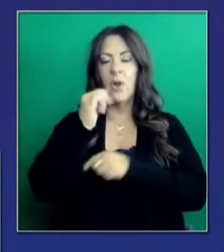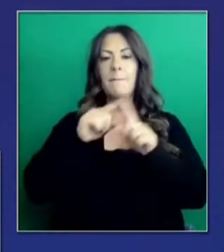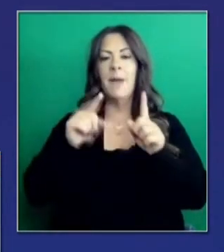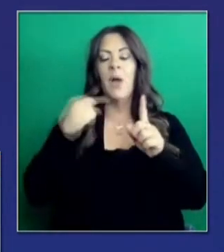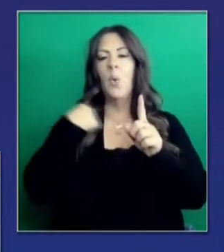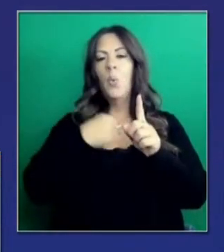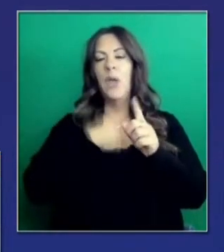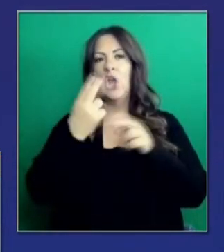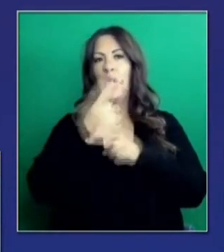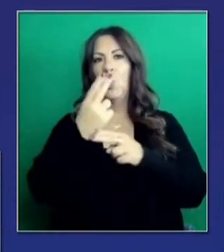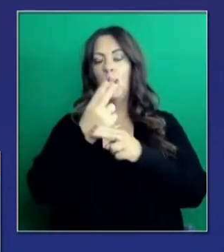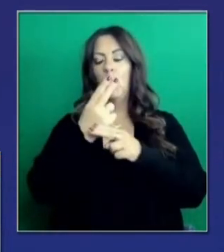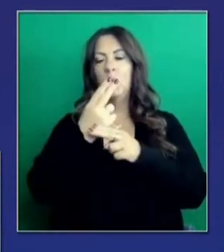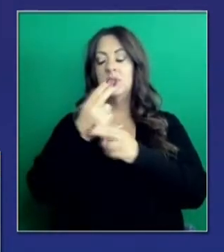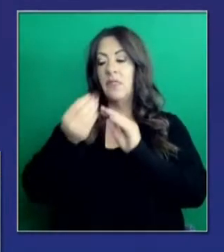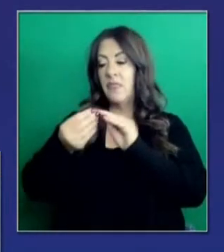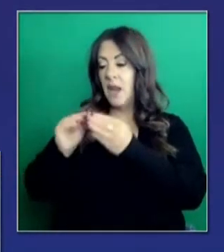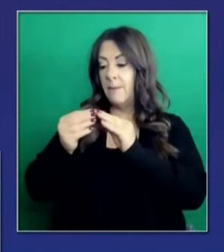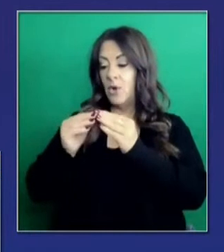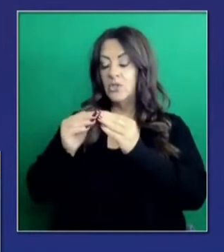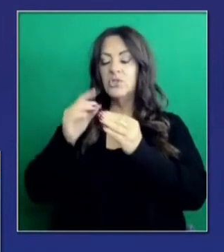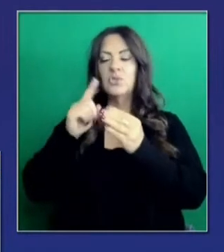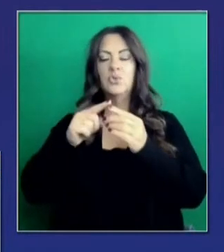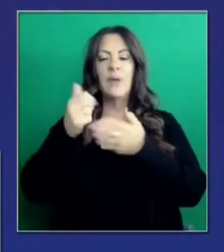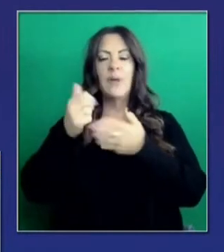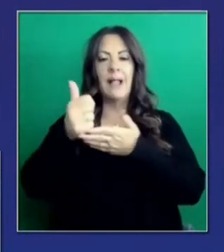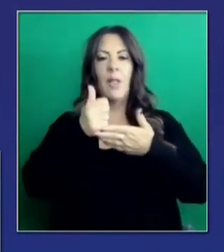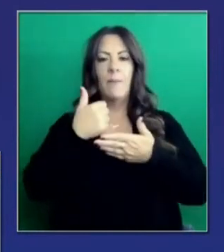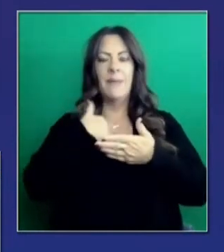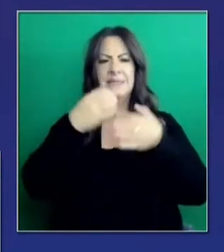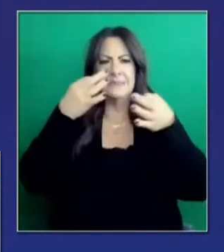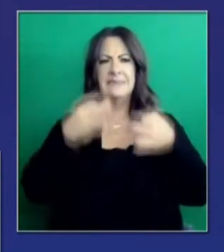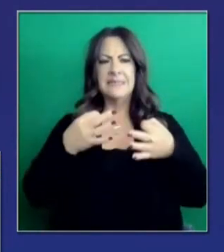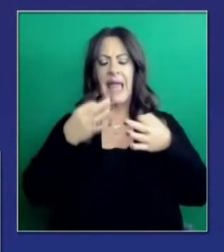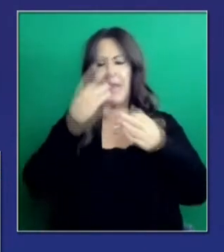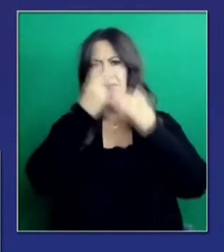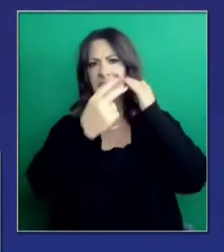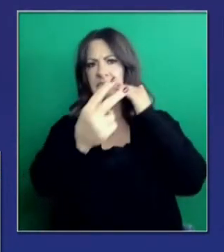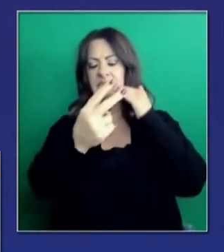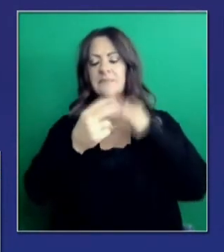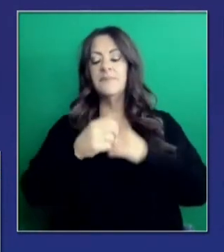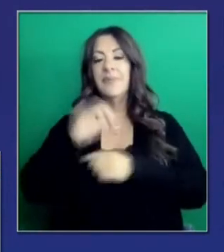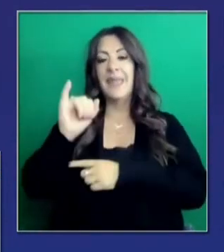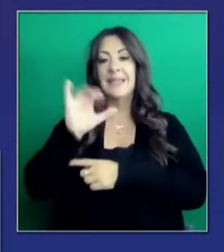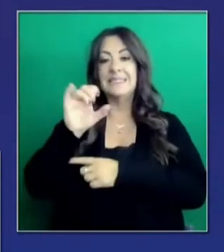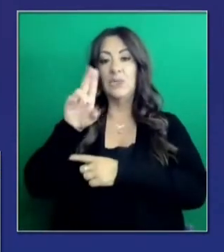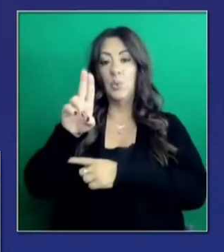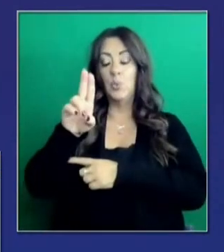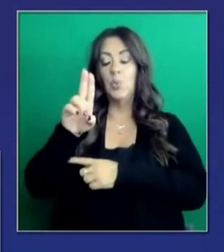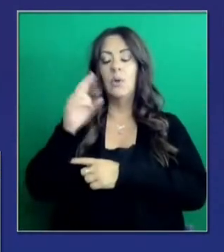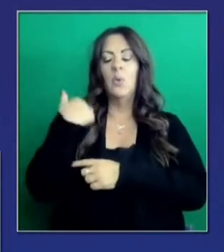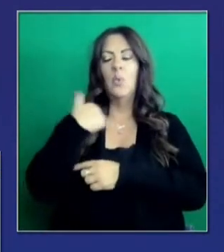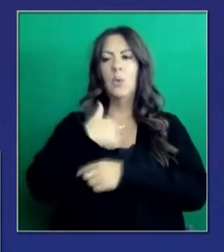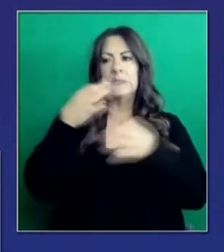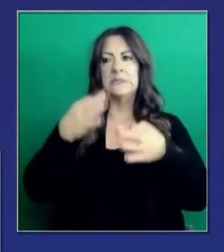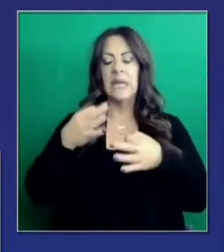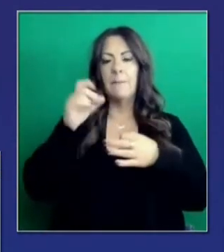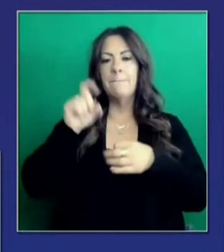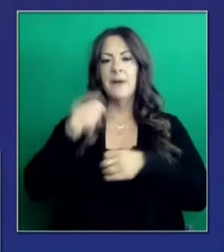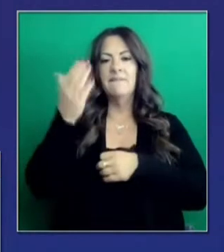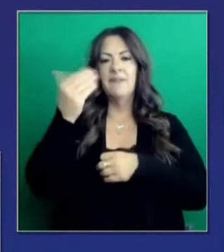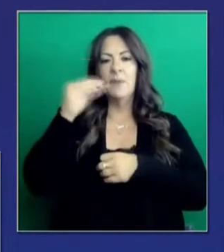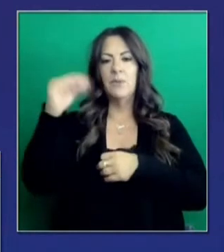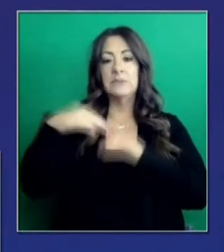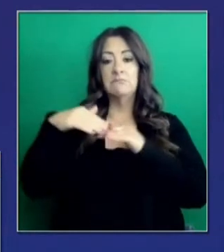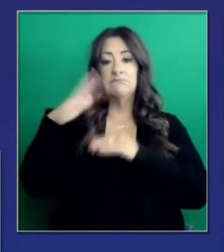we determine ICU capacity either meets or exceeds 15%. And I want to talk more, and Dr. Galley's here